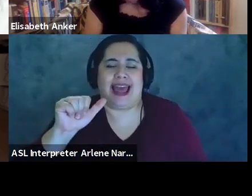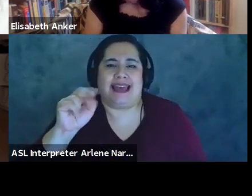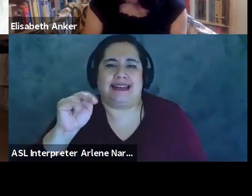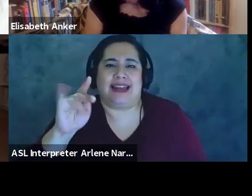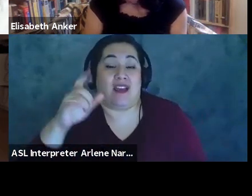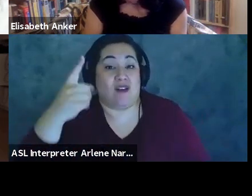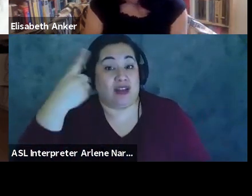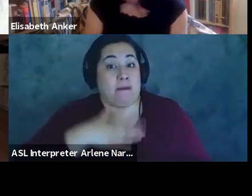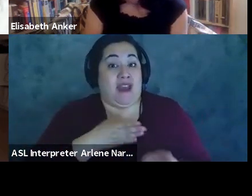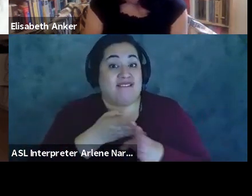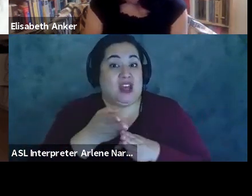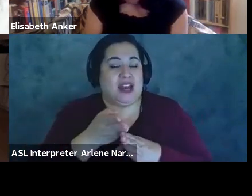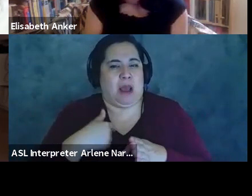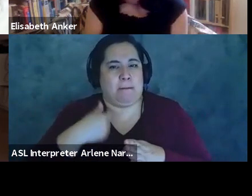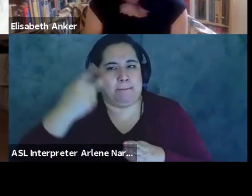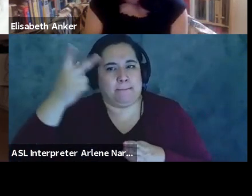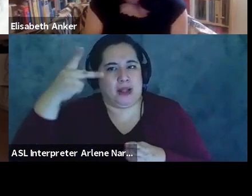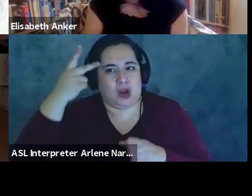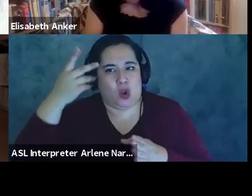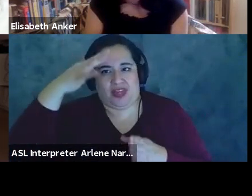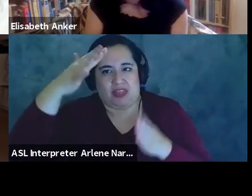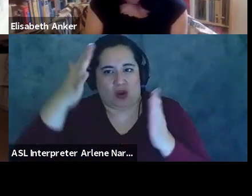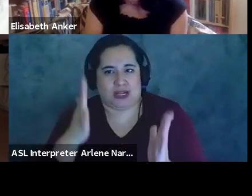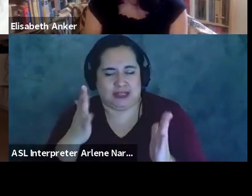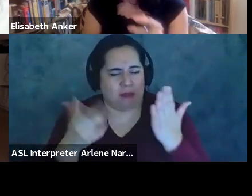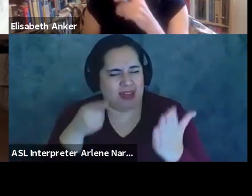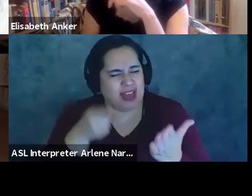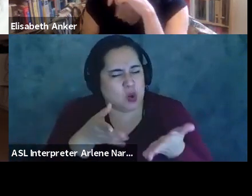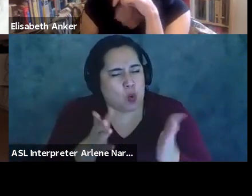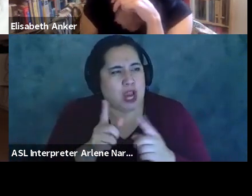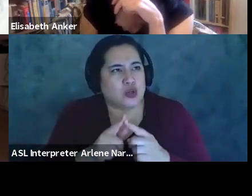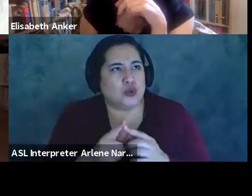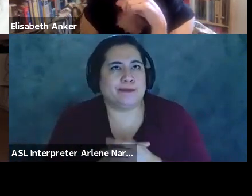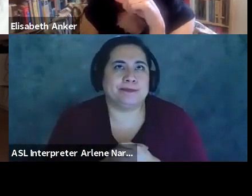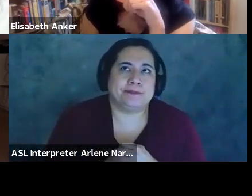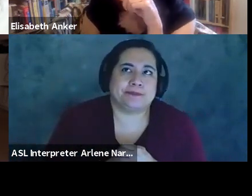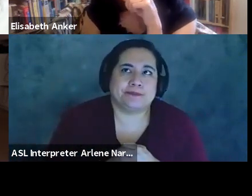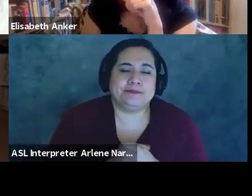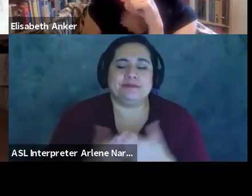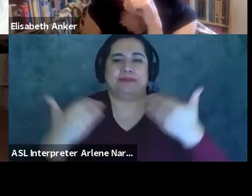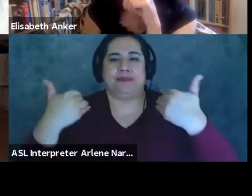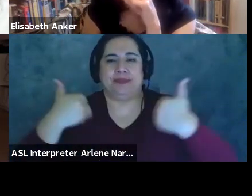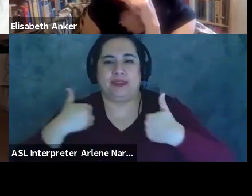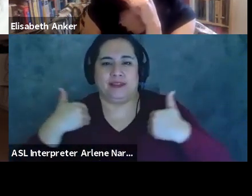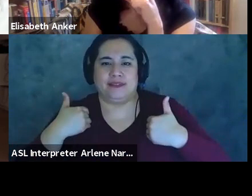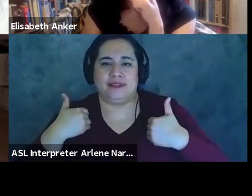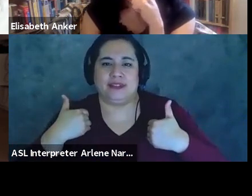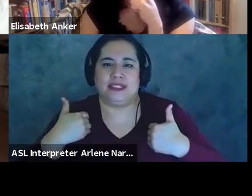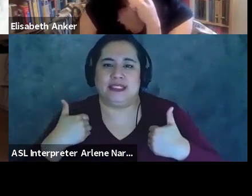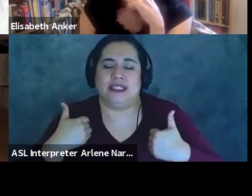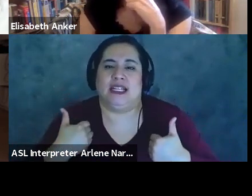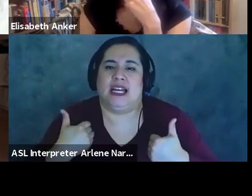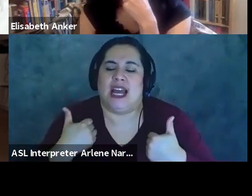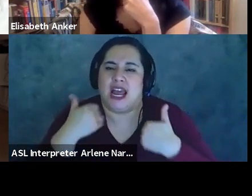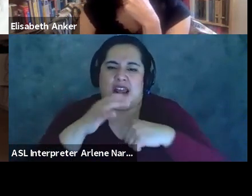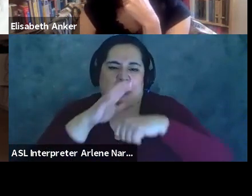my field as a political theorist, that this might be a way also to kind of have a denormativized